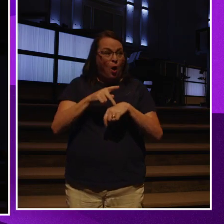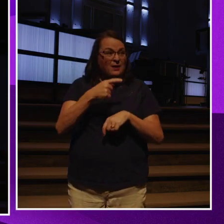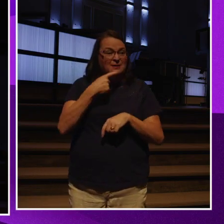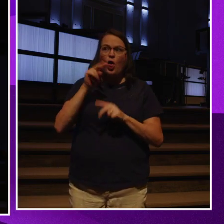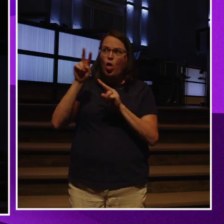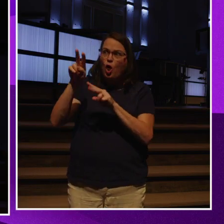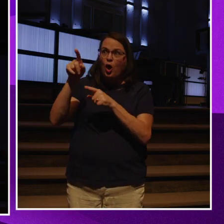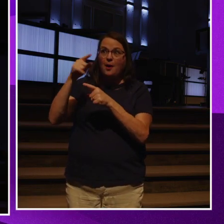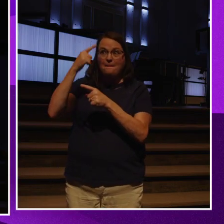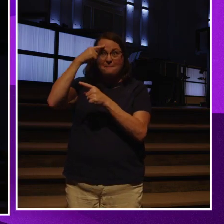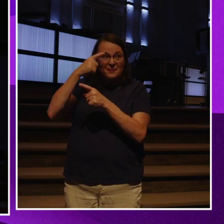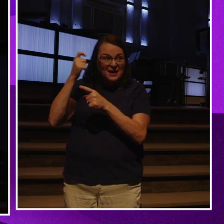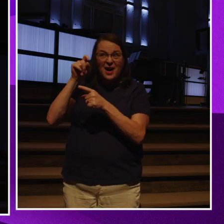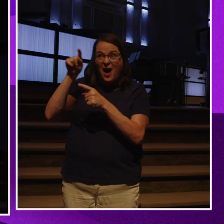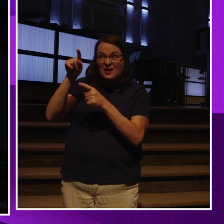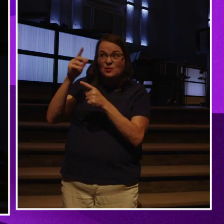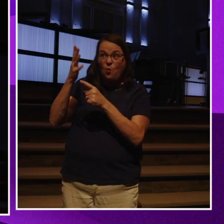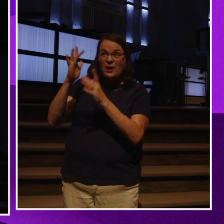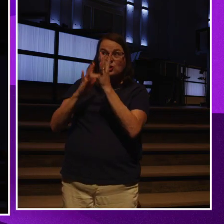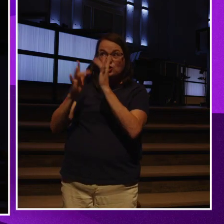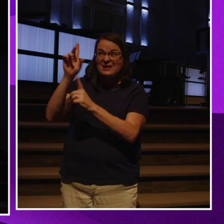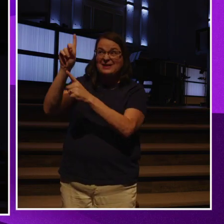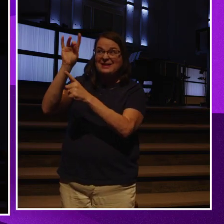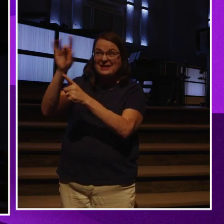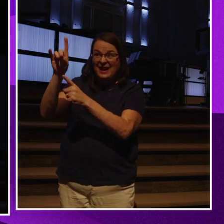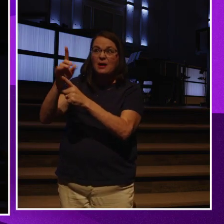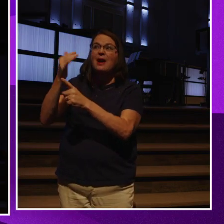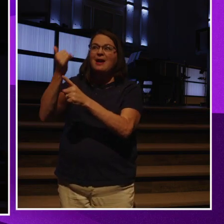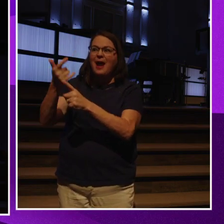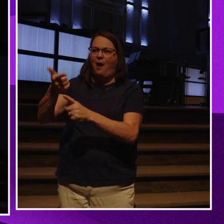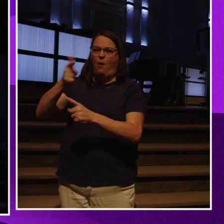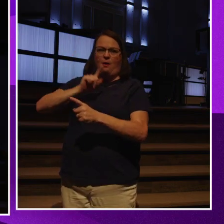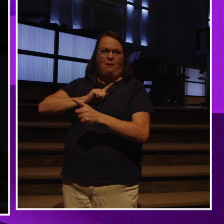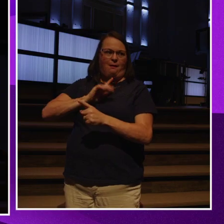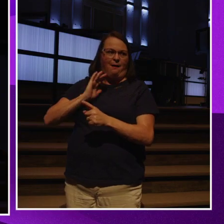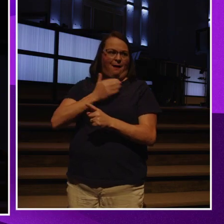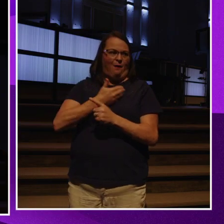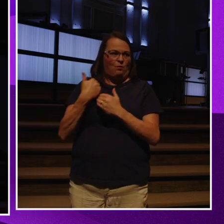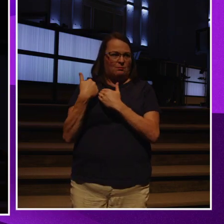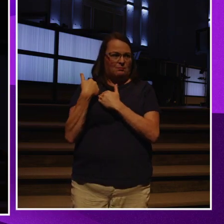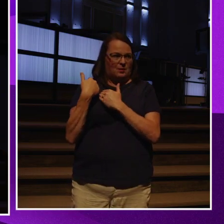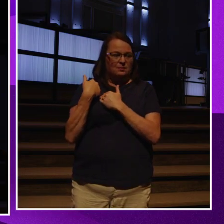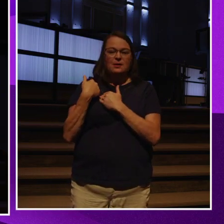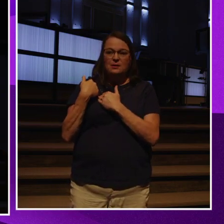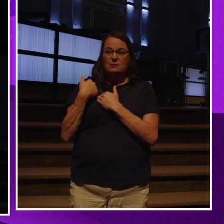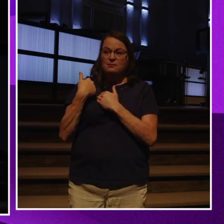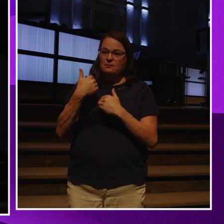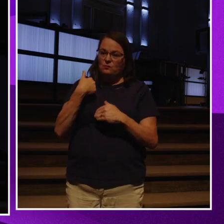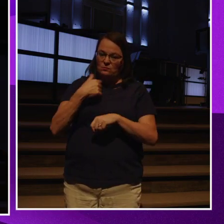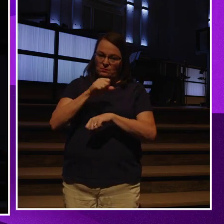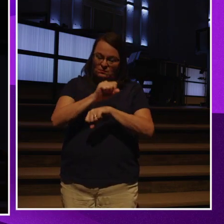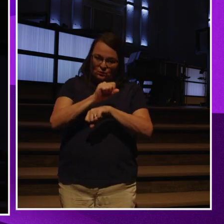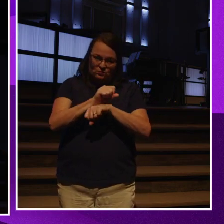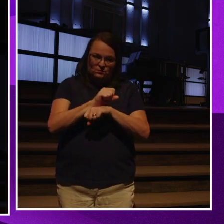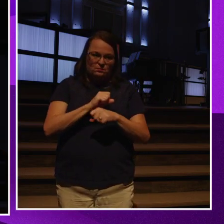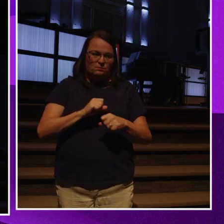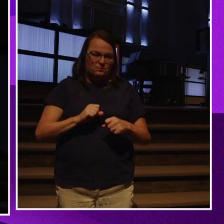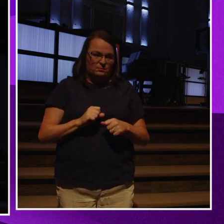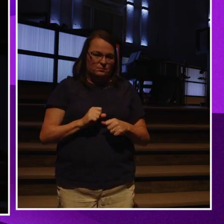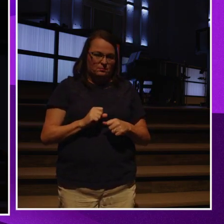did, here's what you need to do. We're going to see three things today. There's a work, and there's a